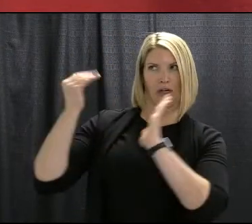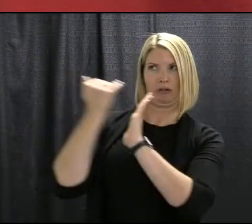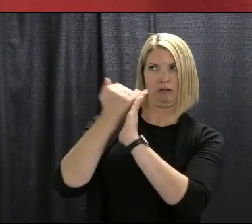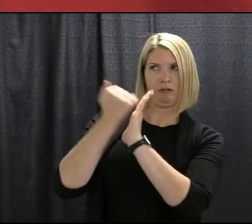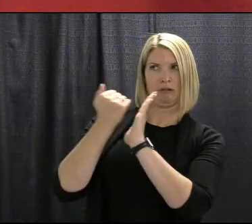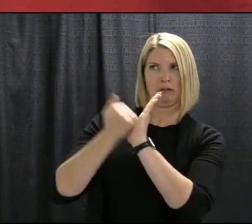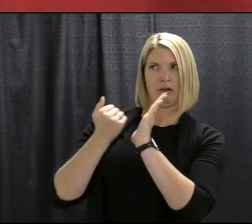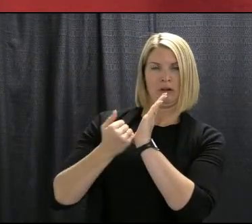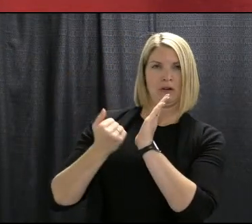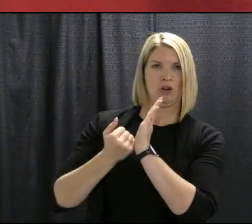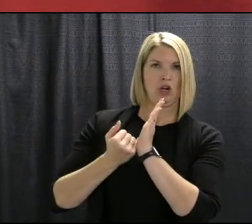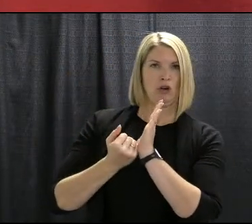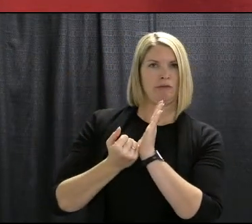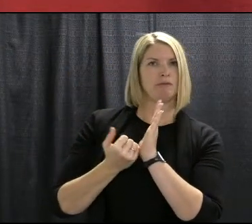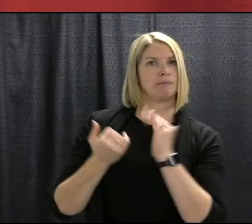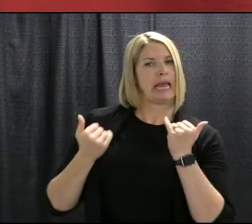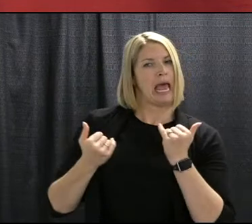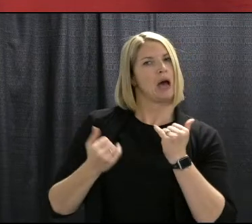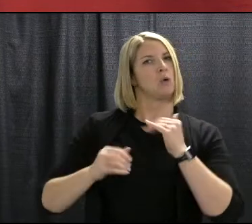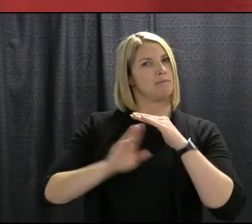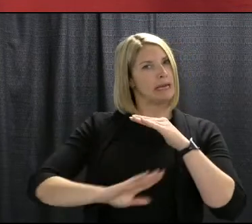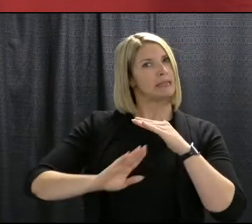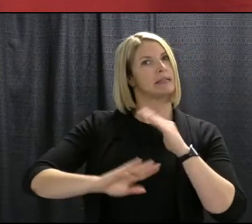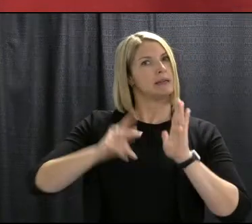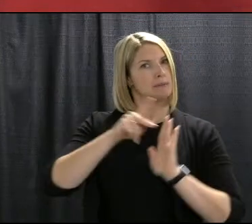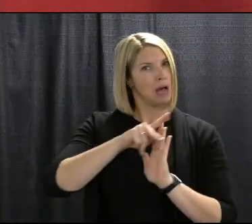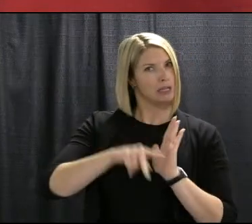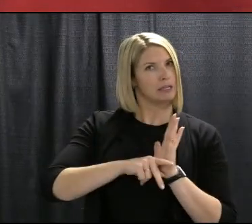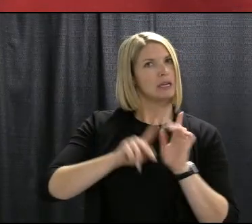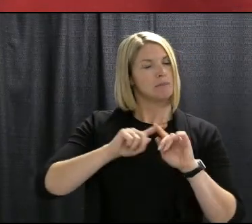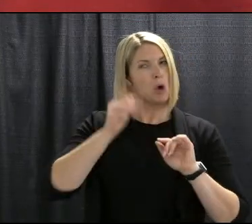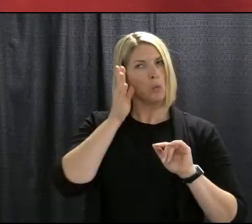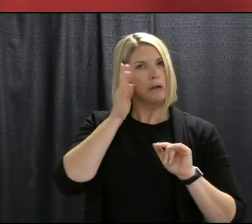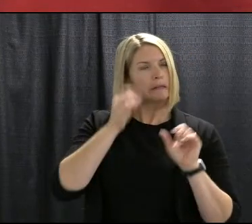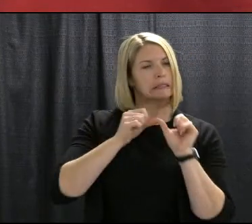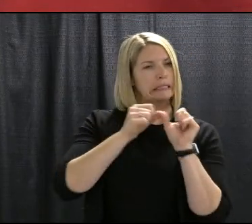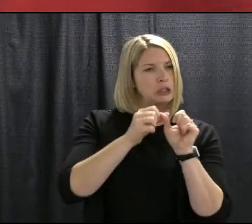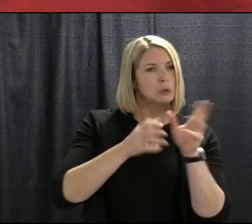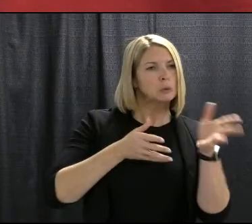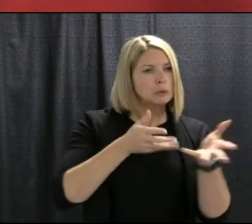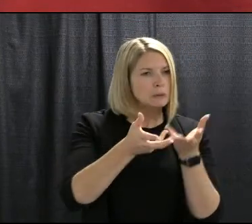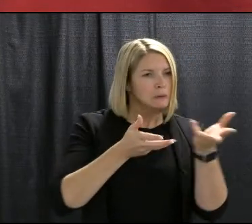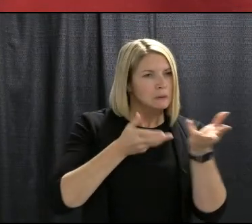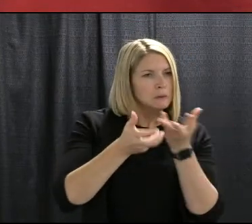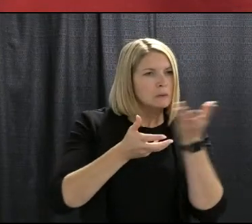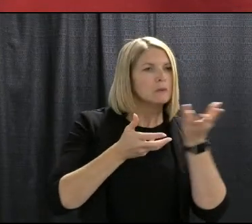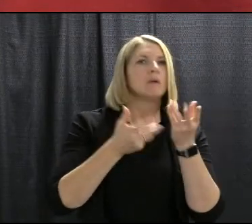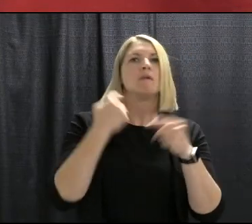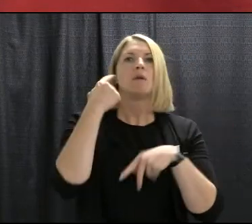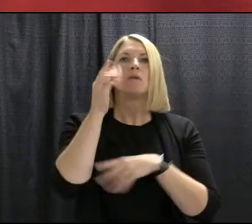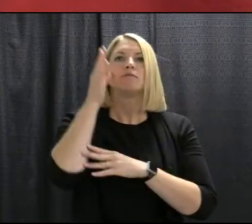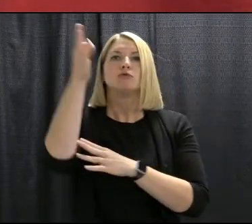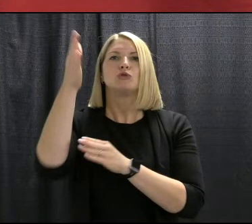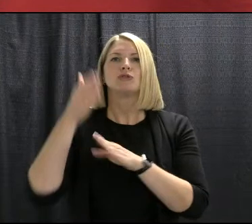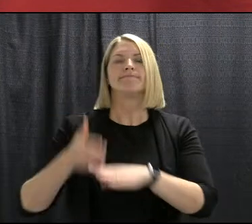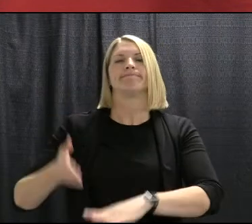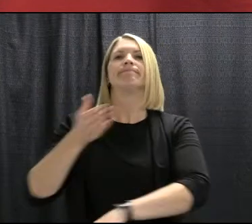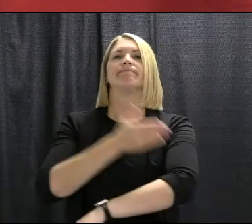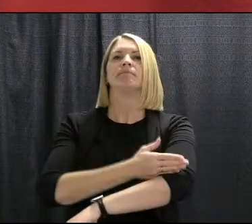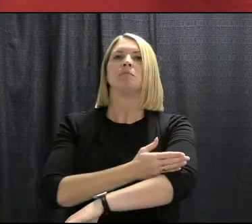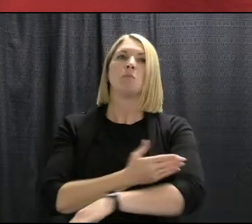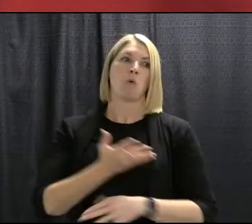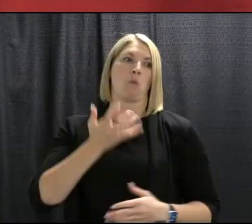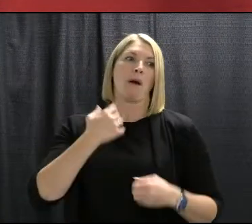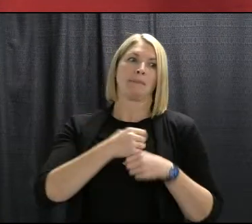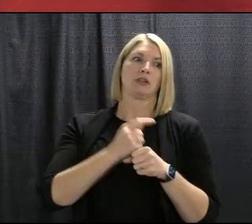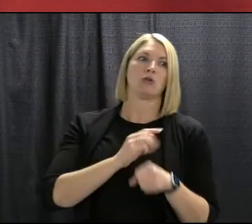framework. We want to work with businesses throughout the process and feel it's important that their voices are heard. Accountability